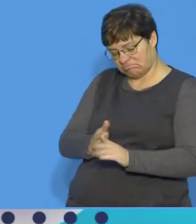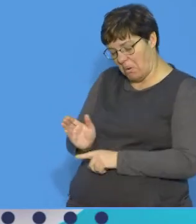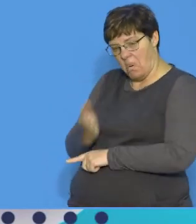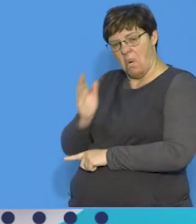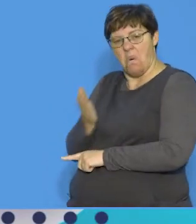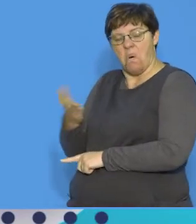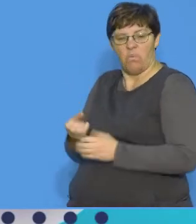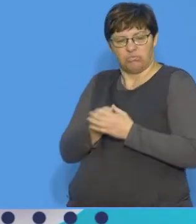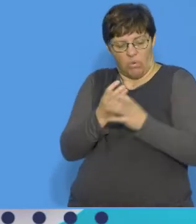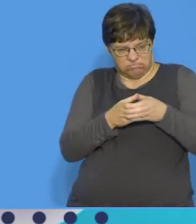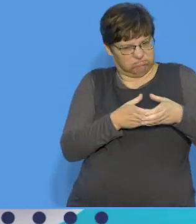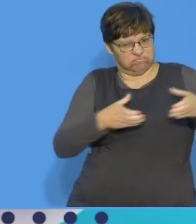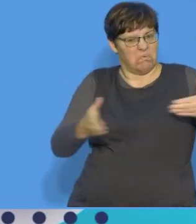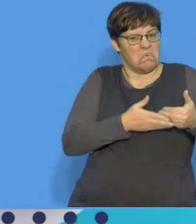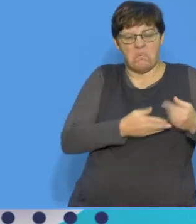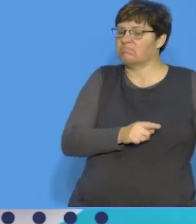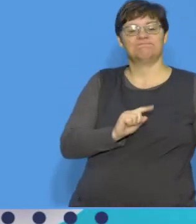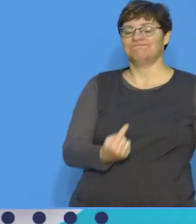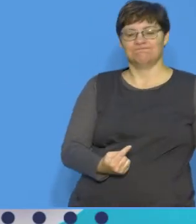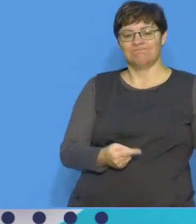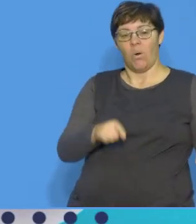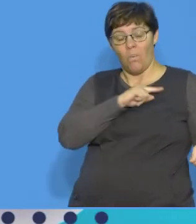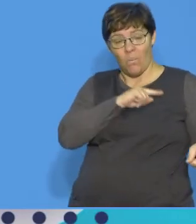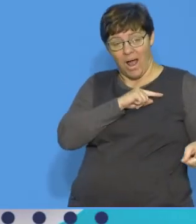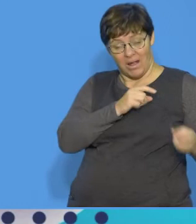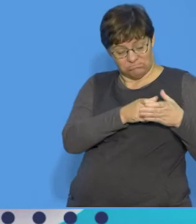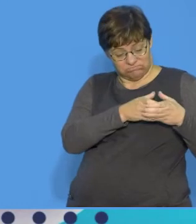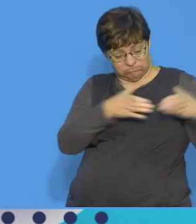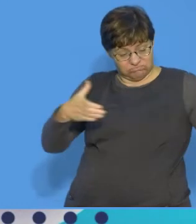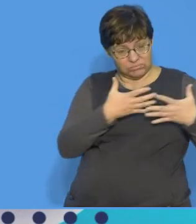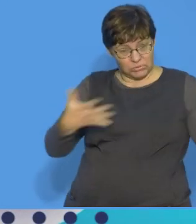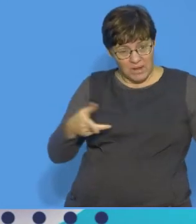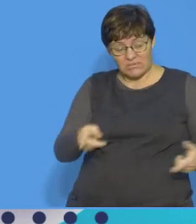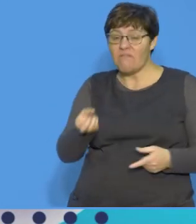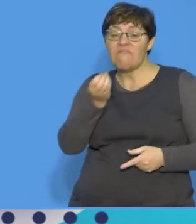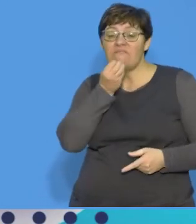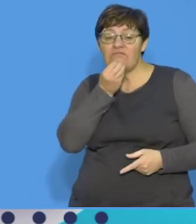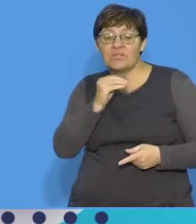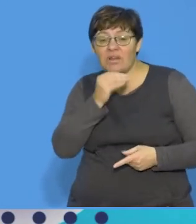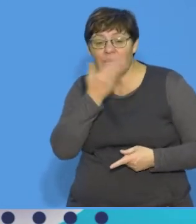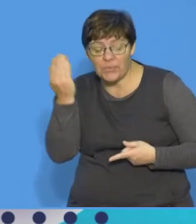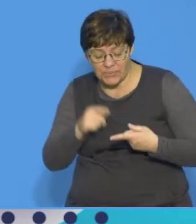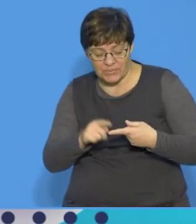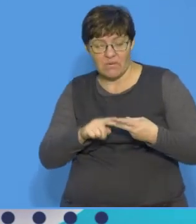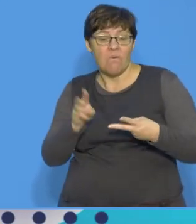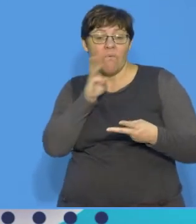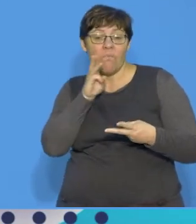We're going to start seeing consequences: running out of food, running out of